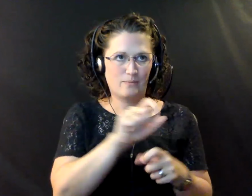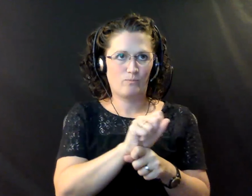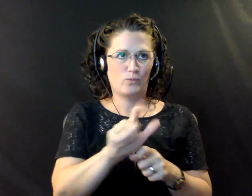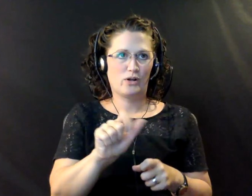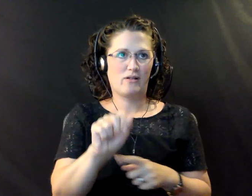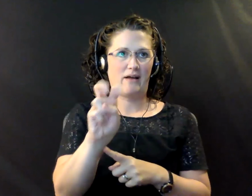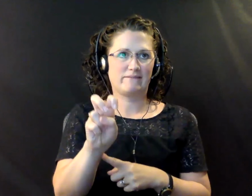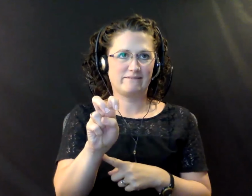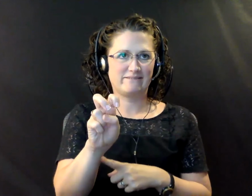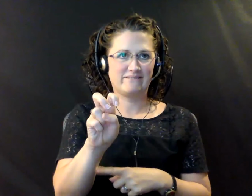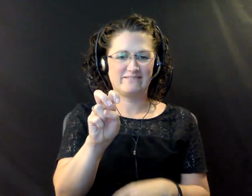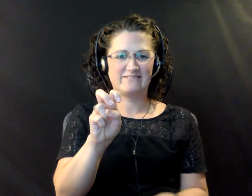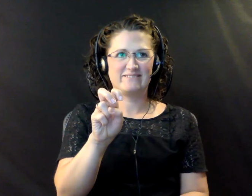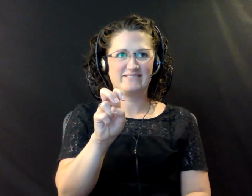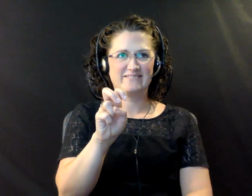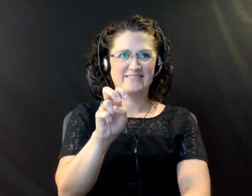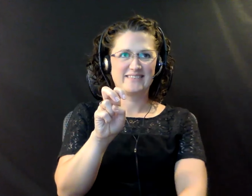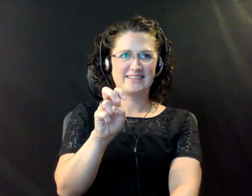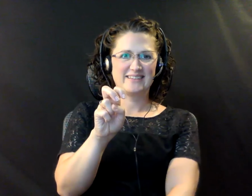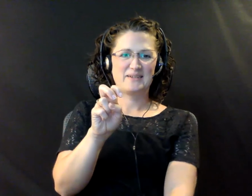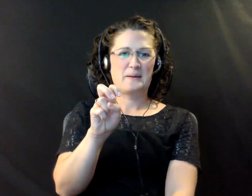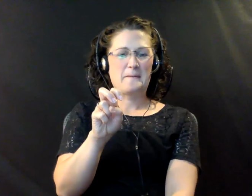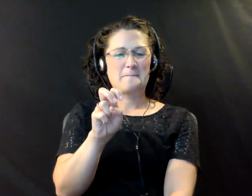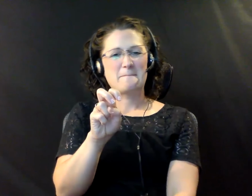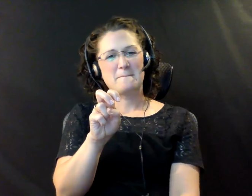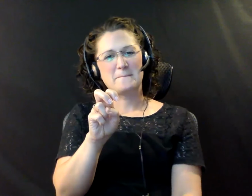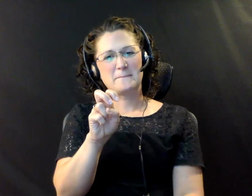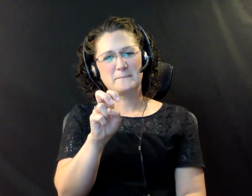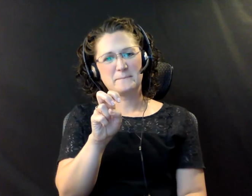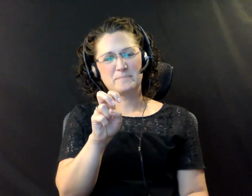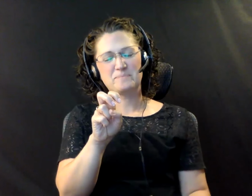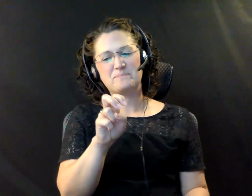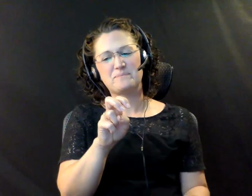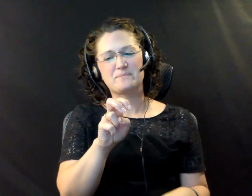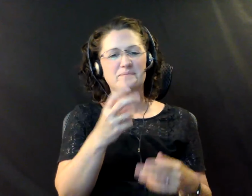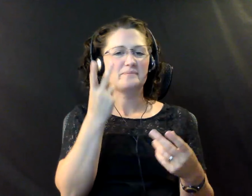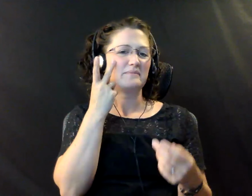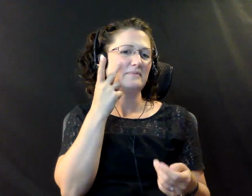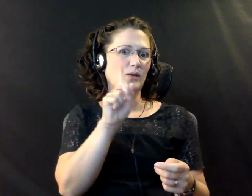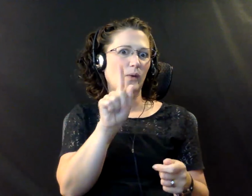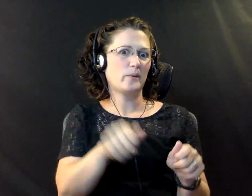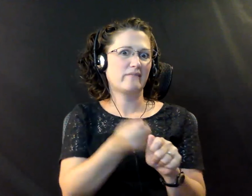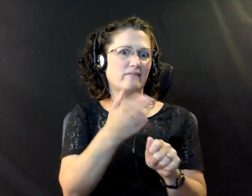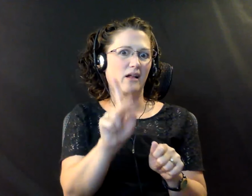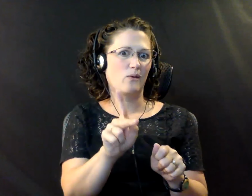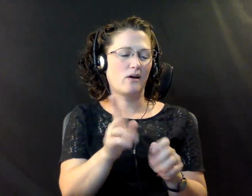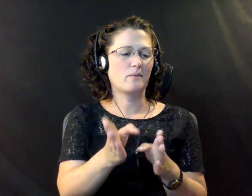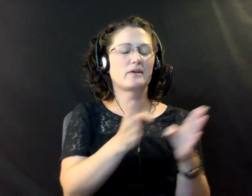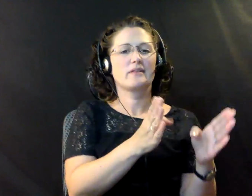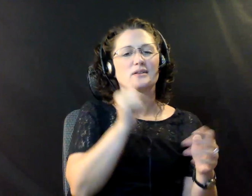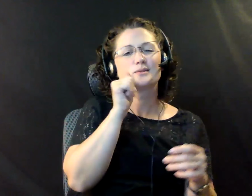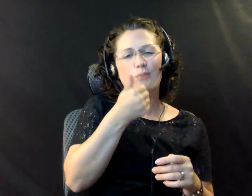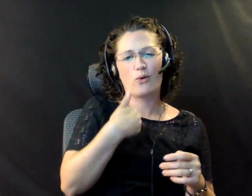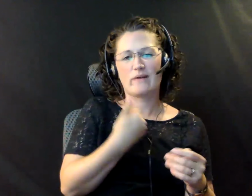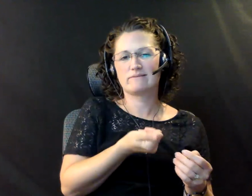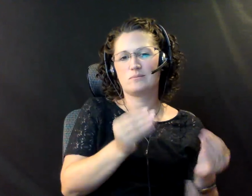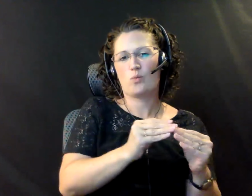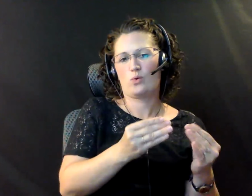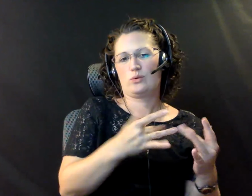and opportunities that we can follow up on. And then tomorrow we have a couple more events. Again, it's building